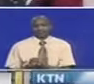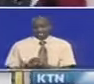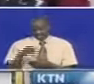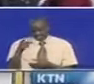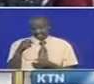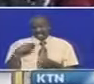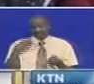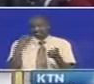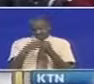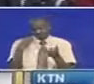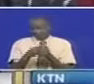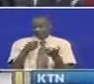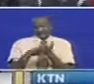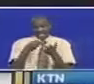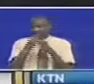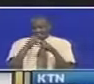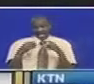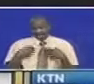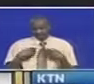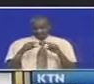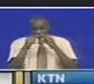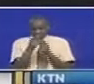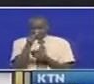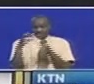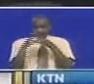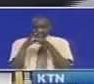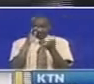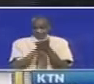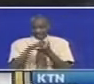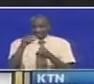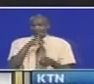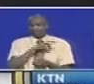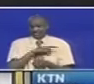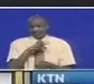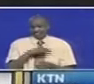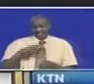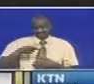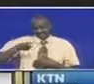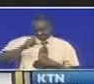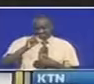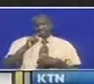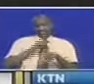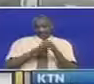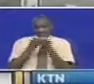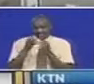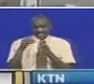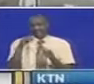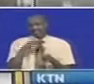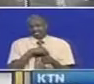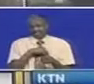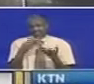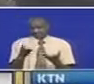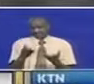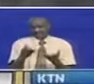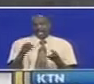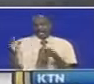Despite a difficult financial year, the group saw its financial books benefit from an increase in its transaction-based income as the number